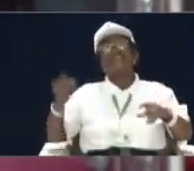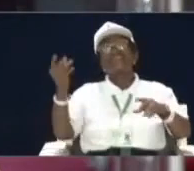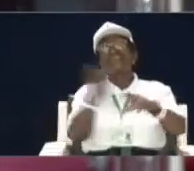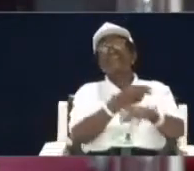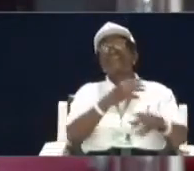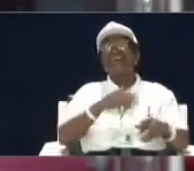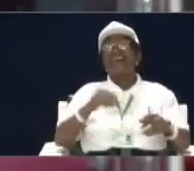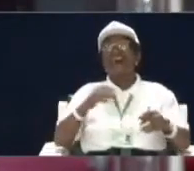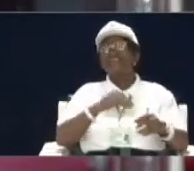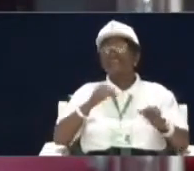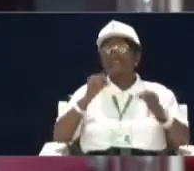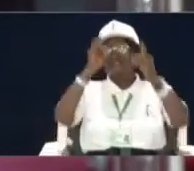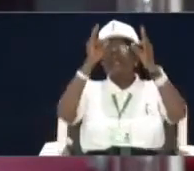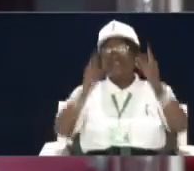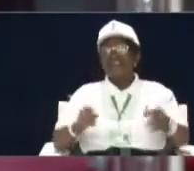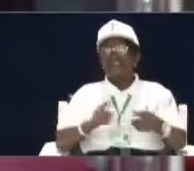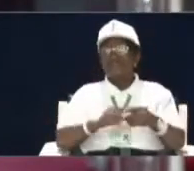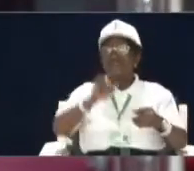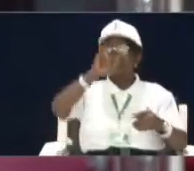jackpot. I think that's what you call it.